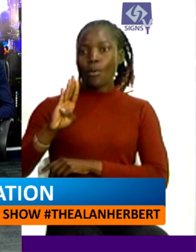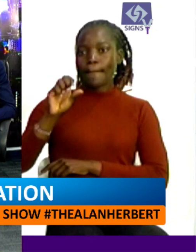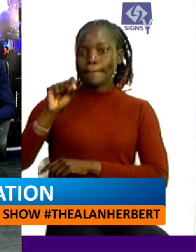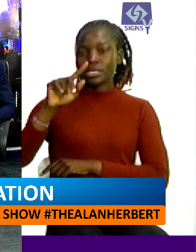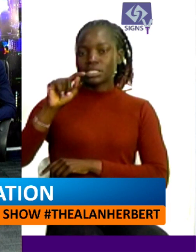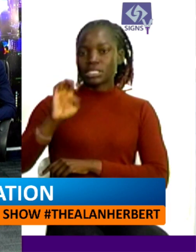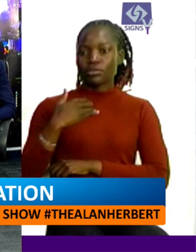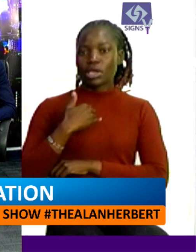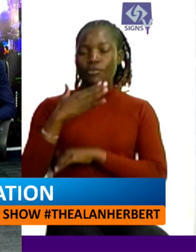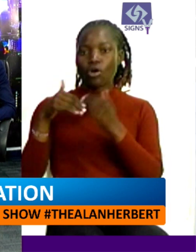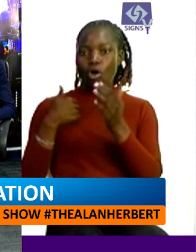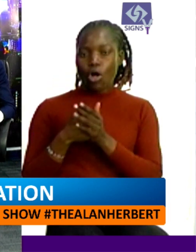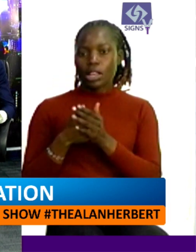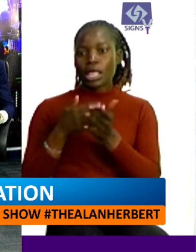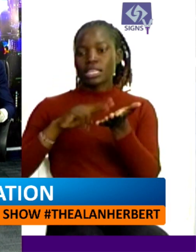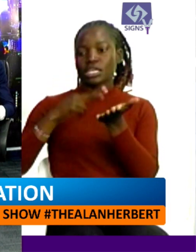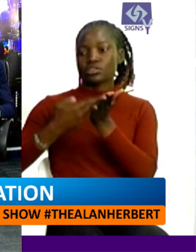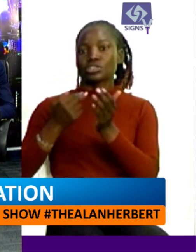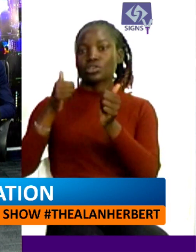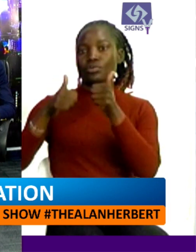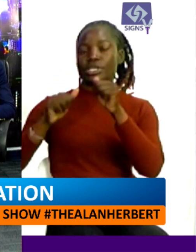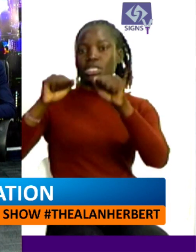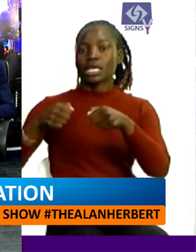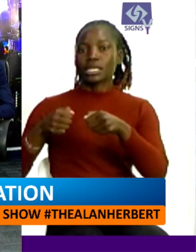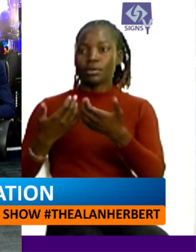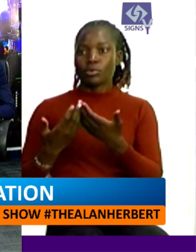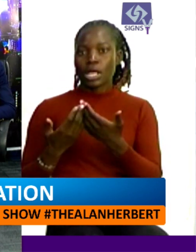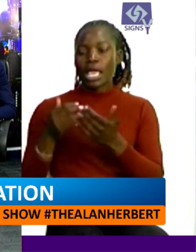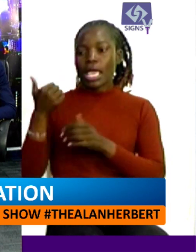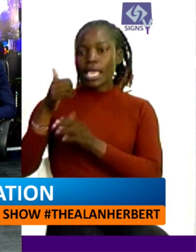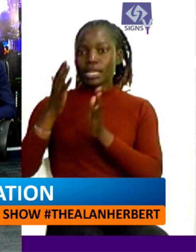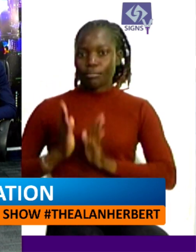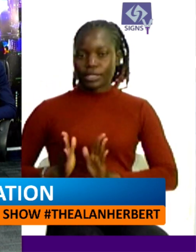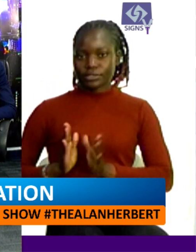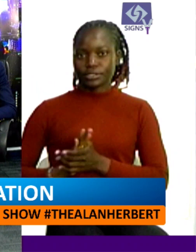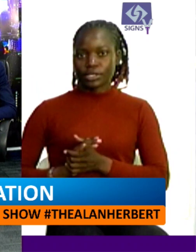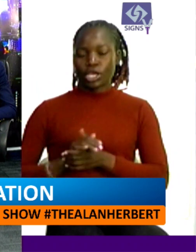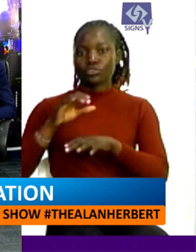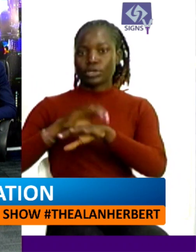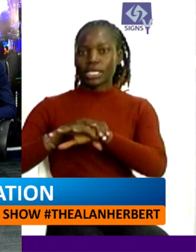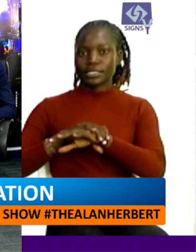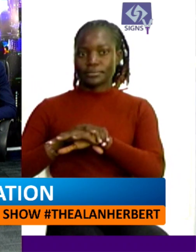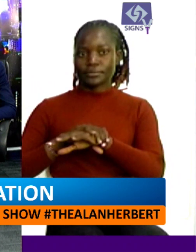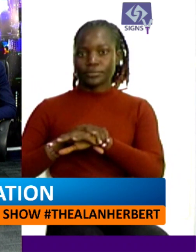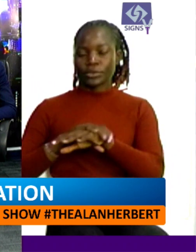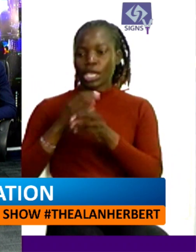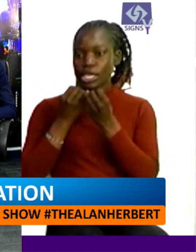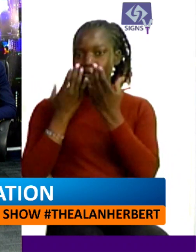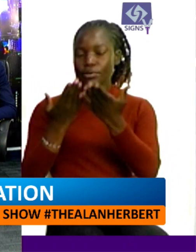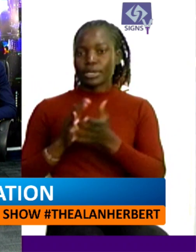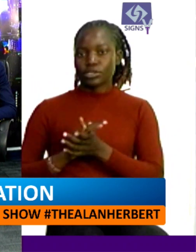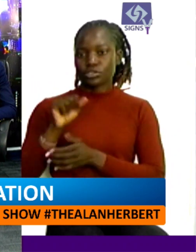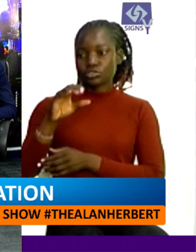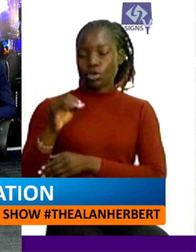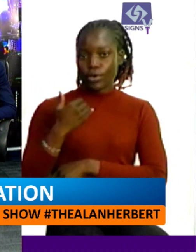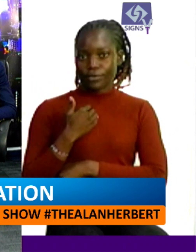all the resources. We have the resources that can enable any prospective applicants to get information. So